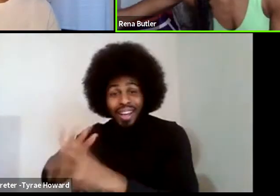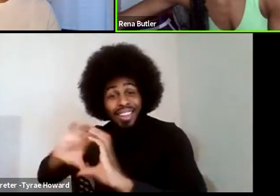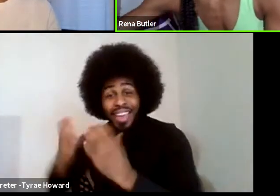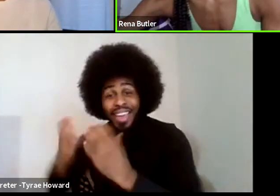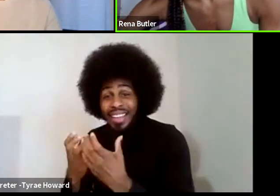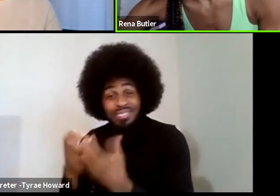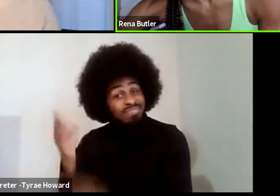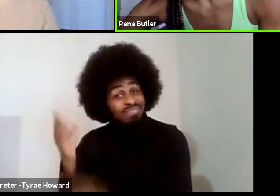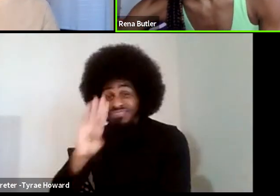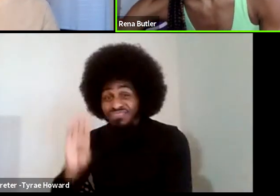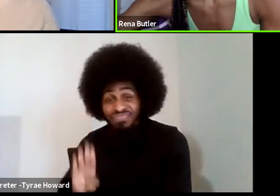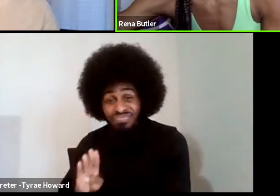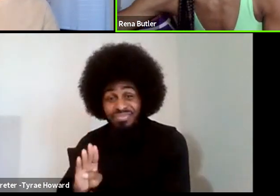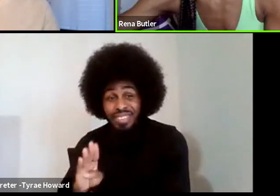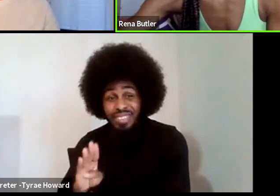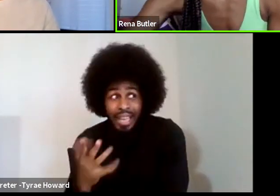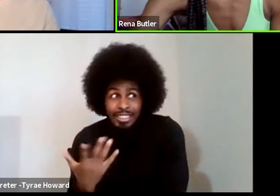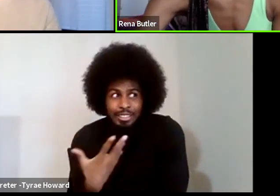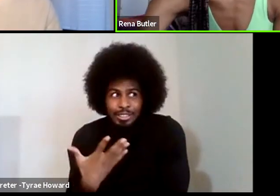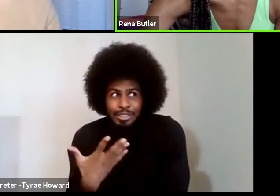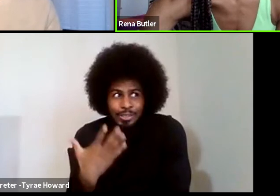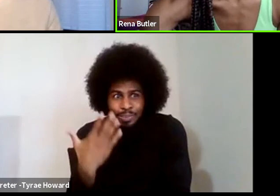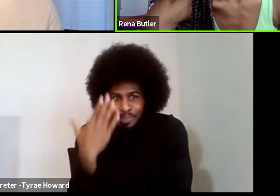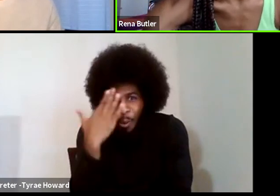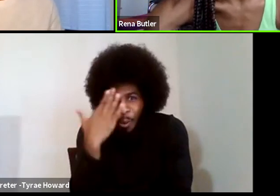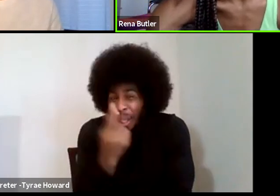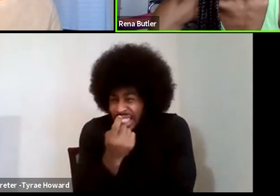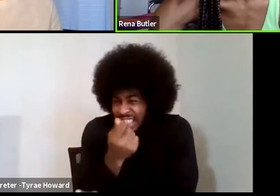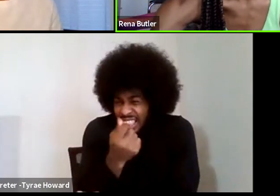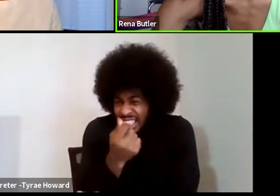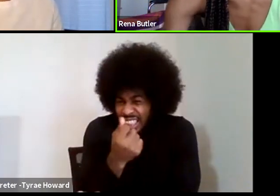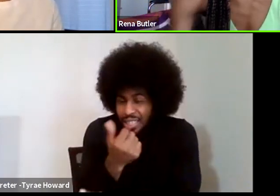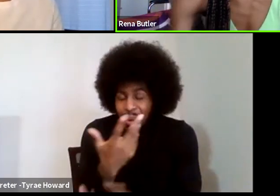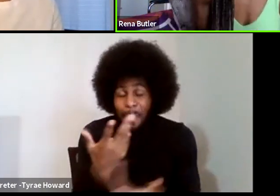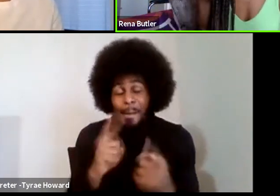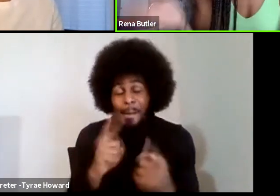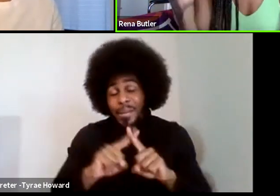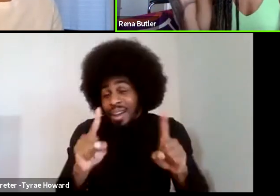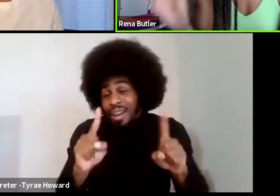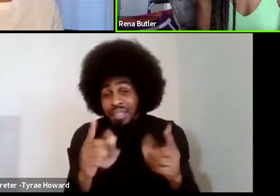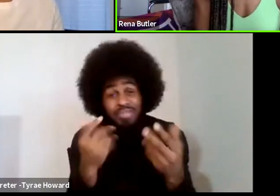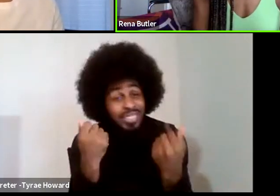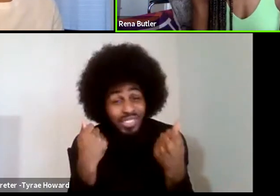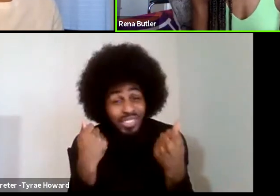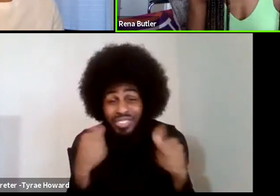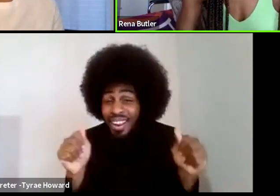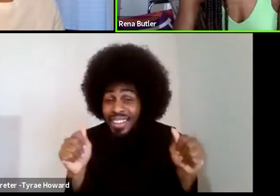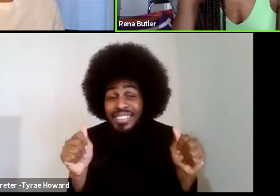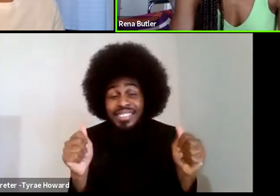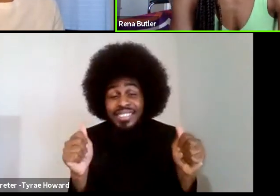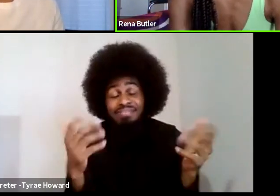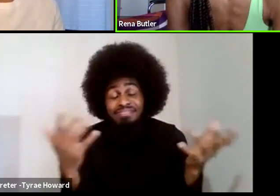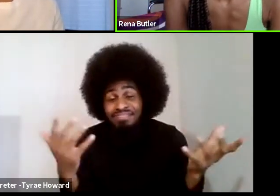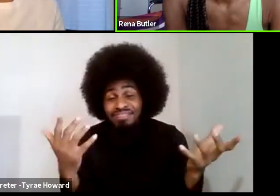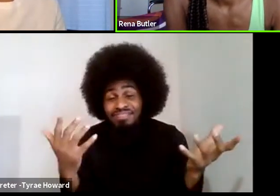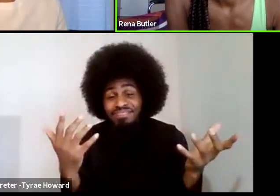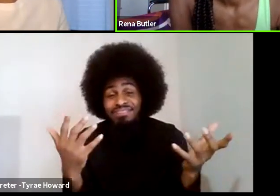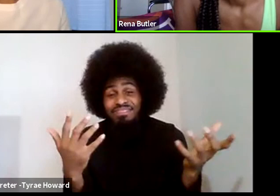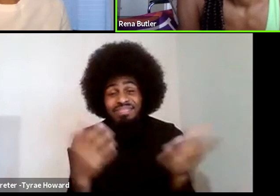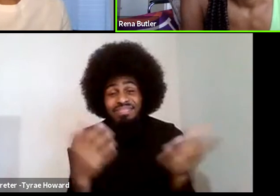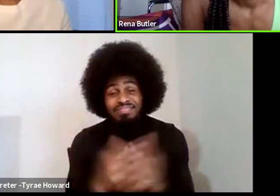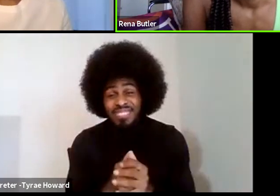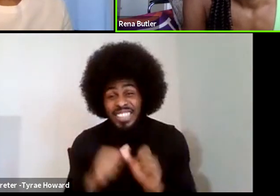pointillism, but that's where we at. We are just trying things to keep the creative juices flowing.